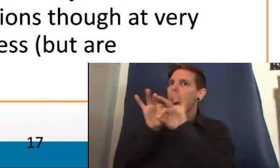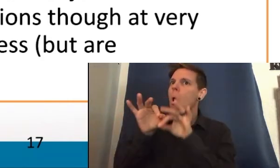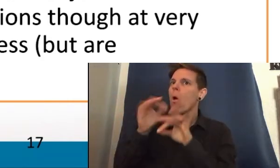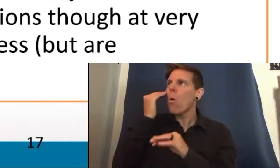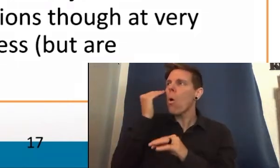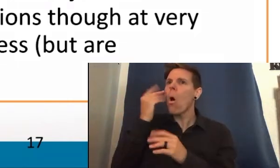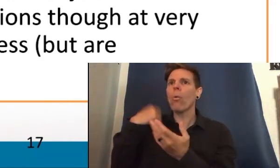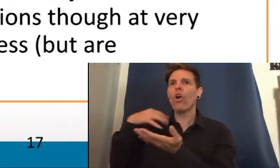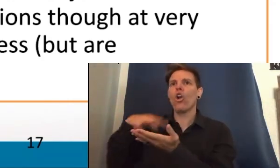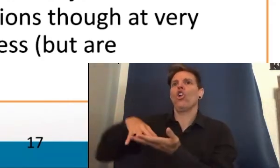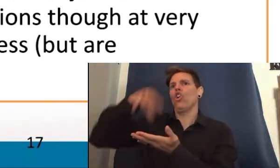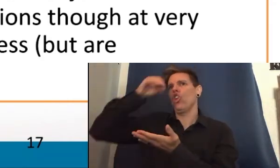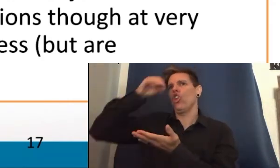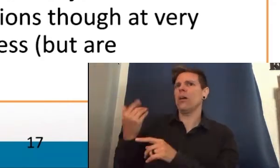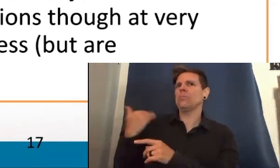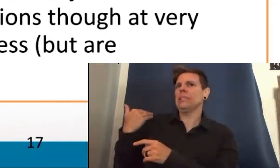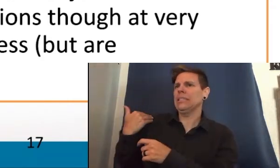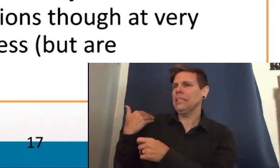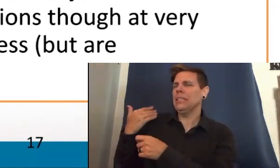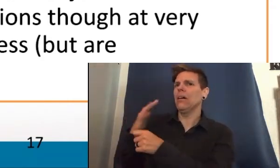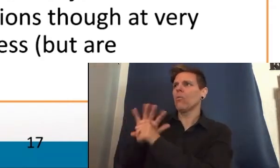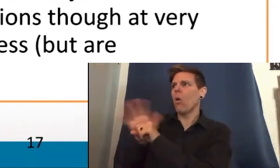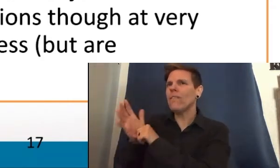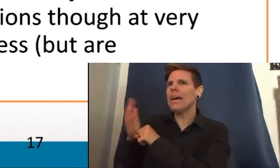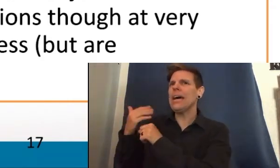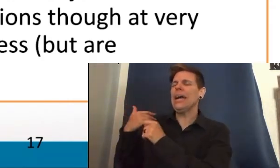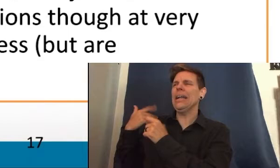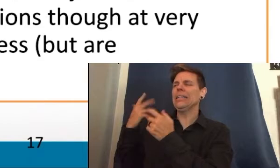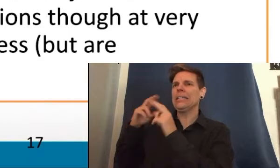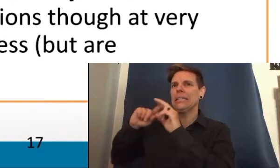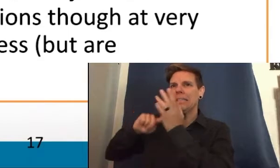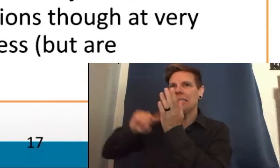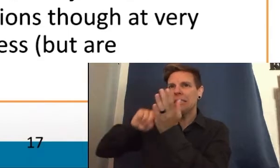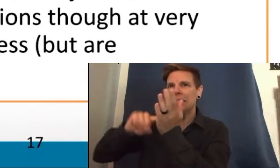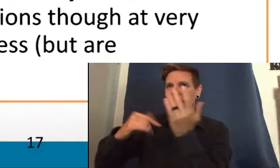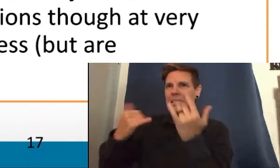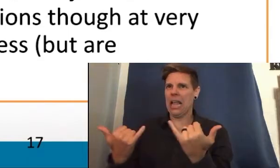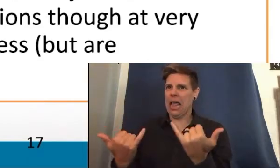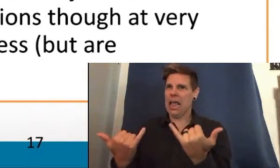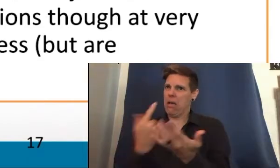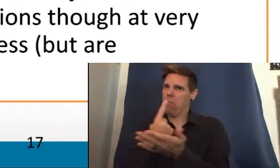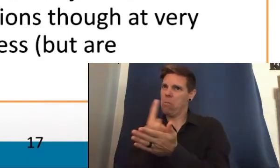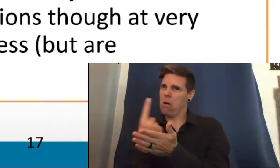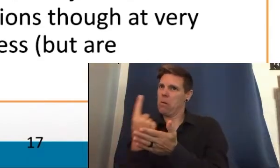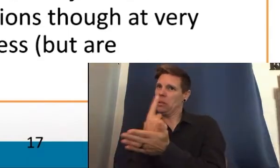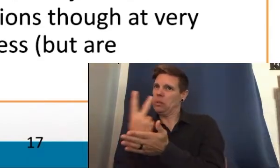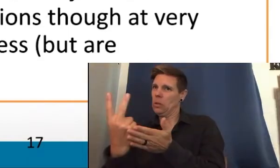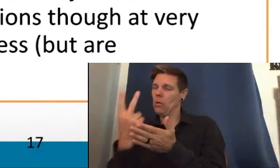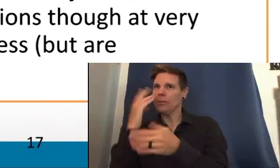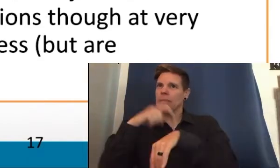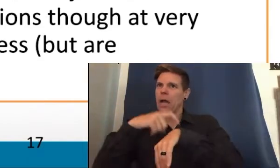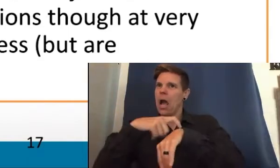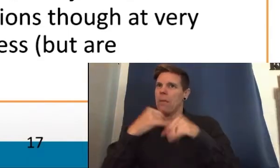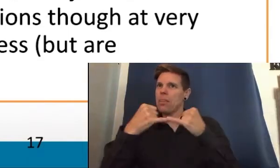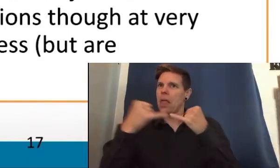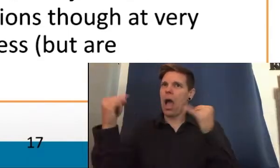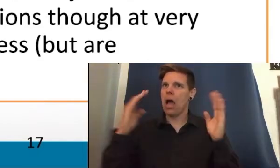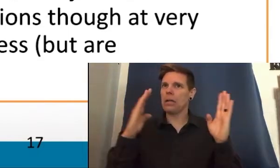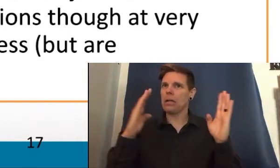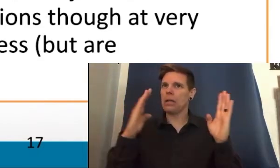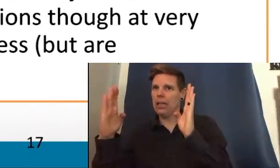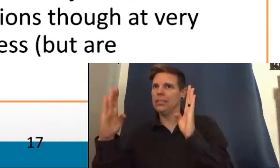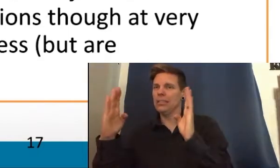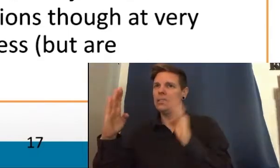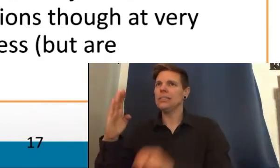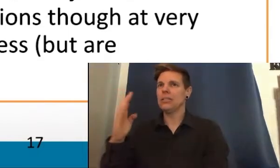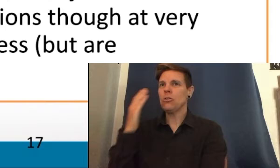of the process, are delayed for typically at least a week, typically 2 weeks. So we're actually looking at data 2 weeks ago to say this. But